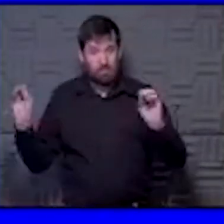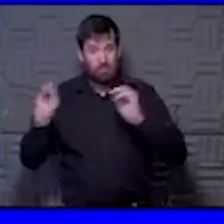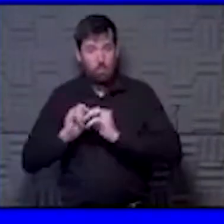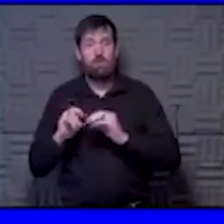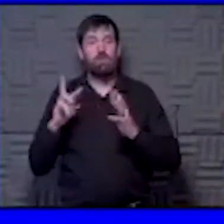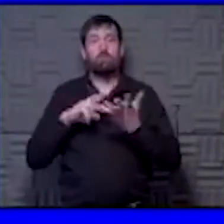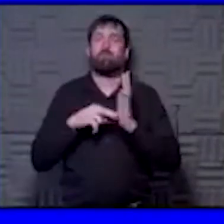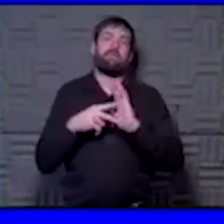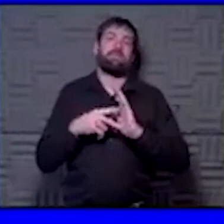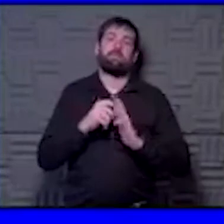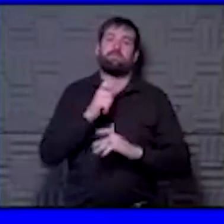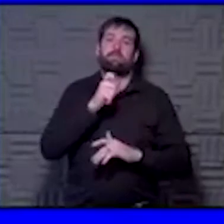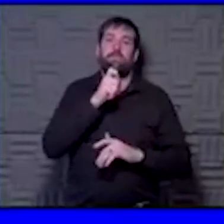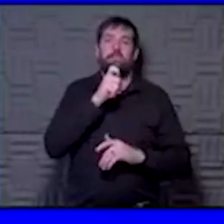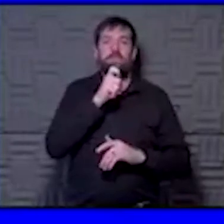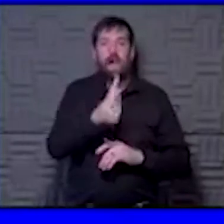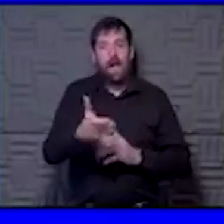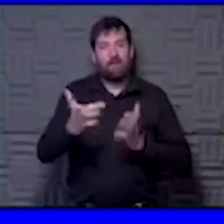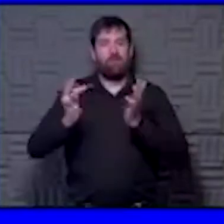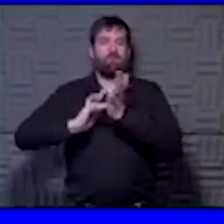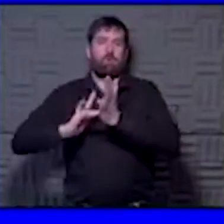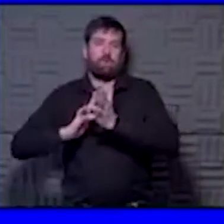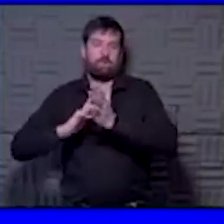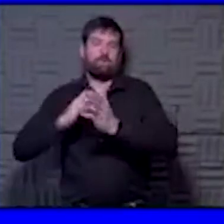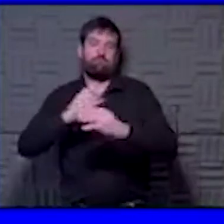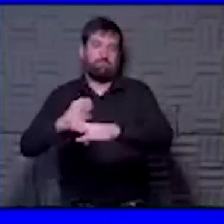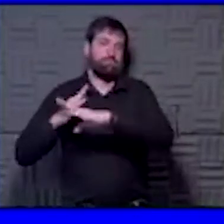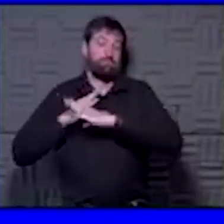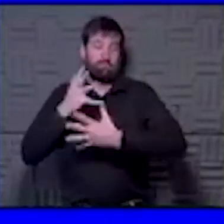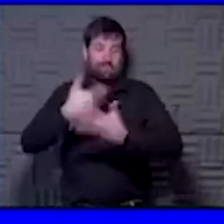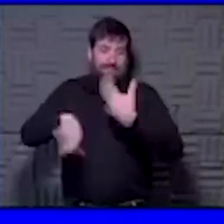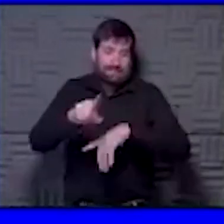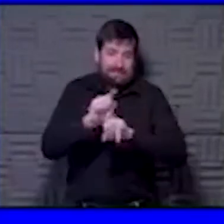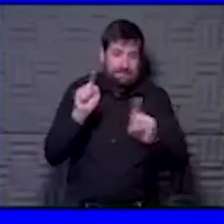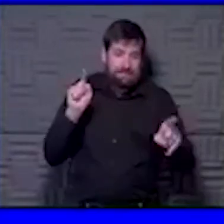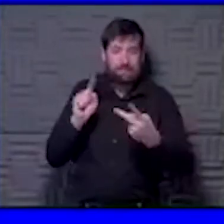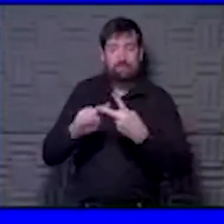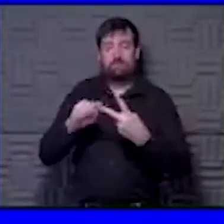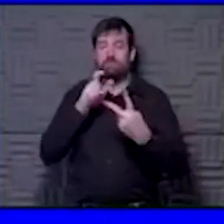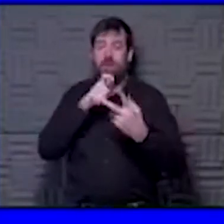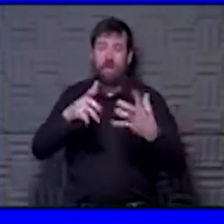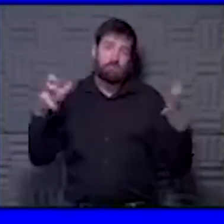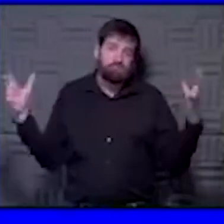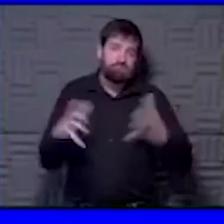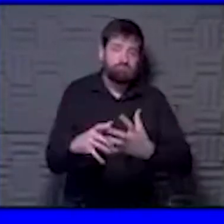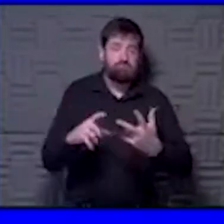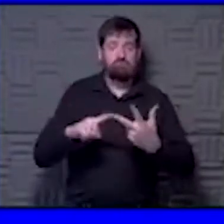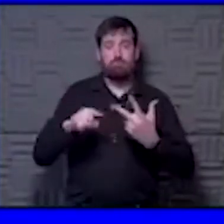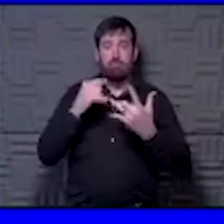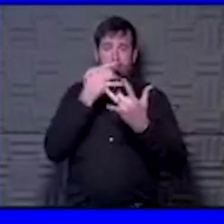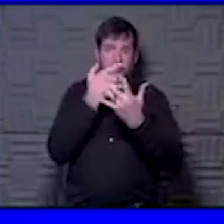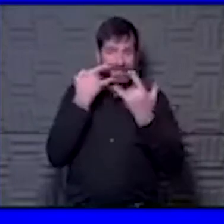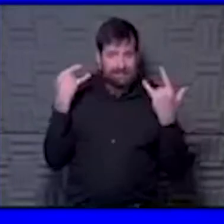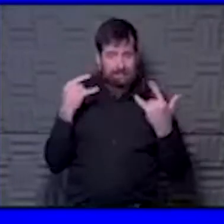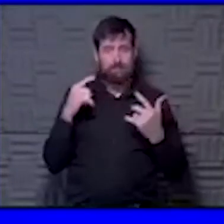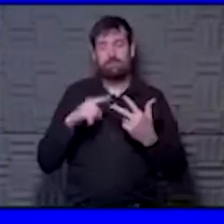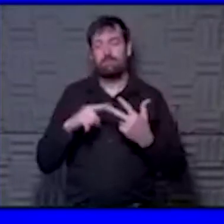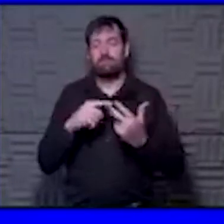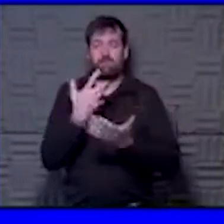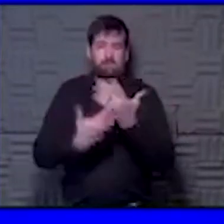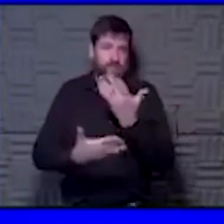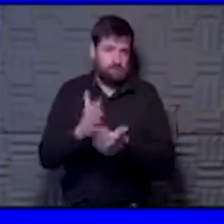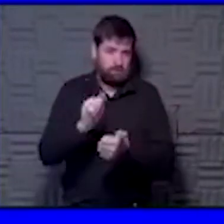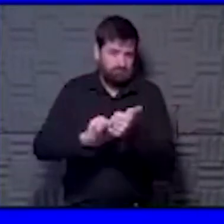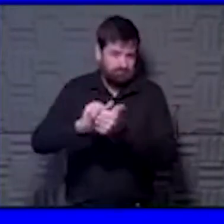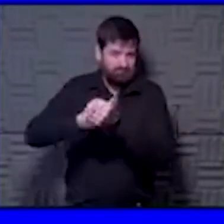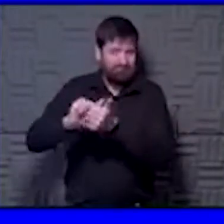do the non-pharmaceutical interventions, and we know what those are: distancing, not gathering in groups, masking, hand washing, all of those things.